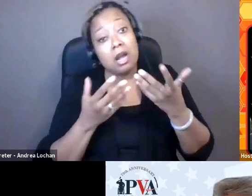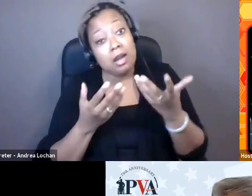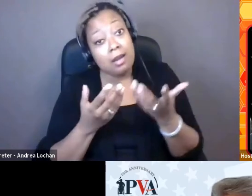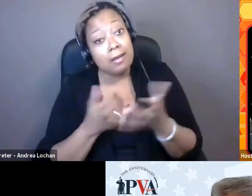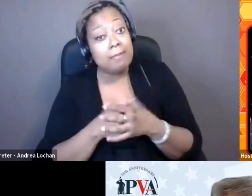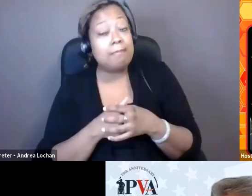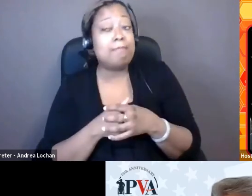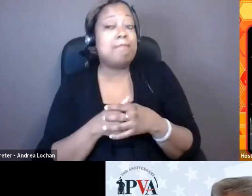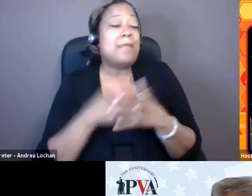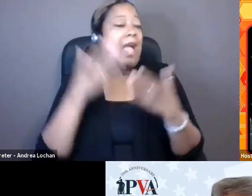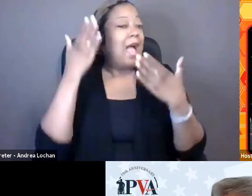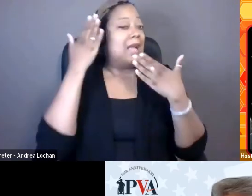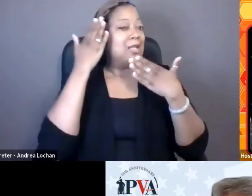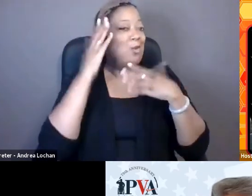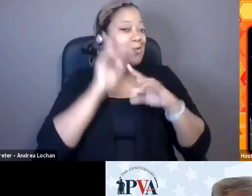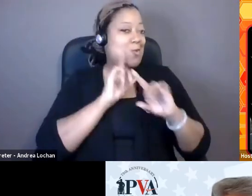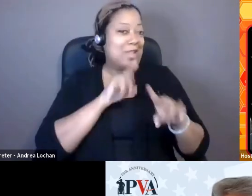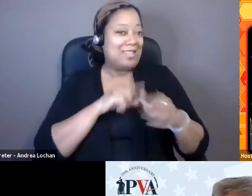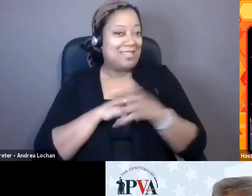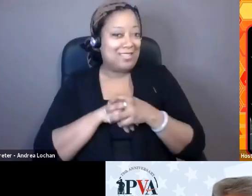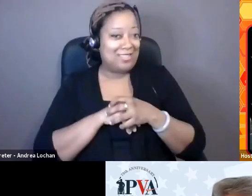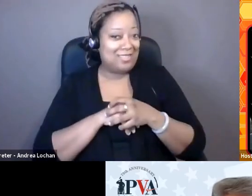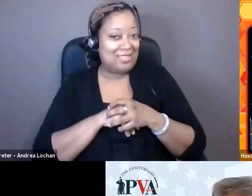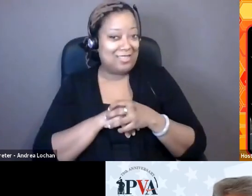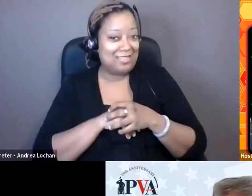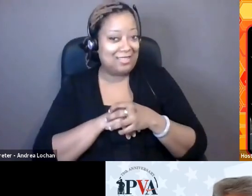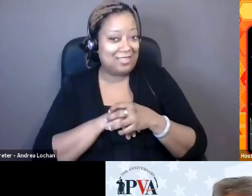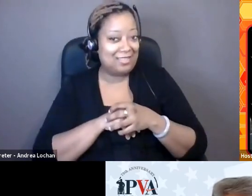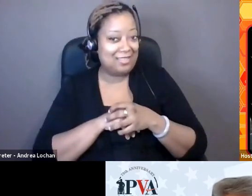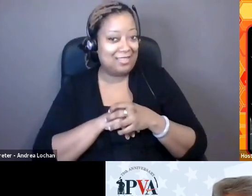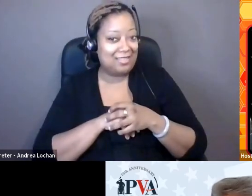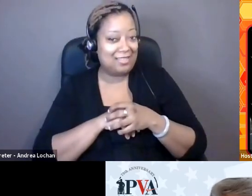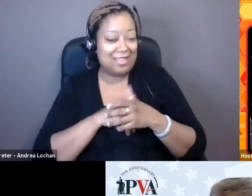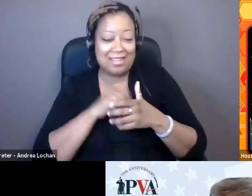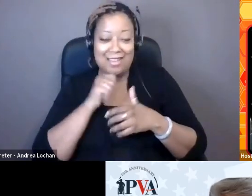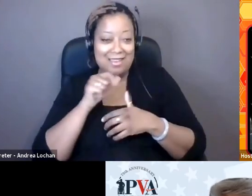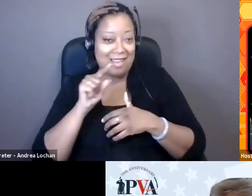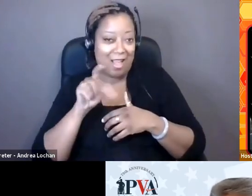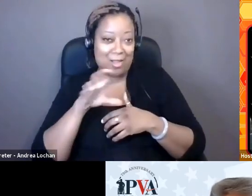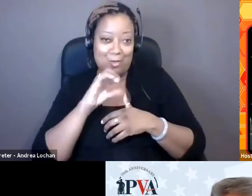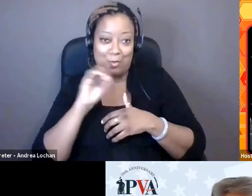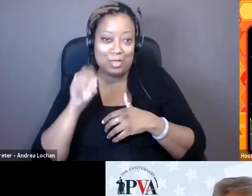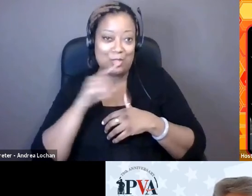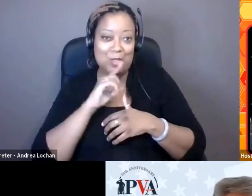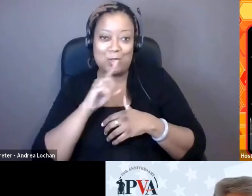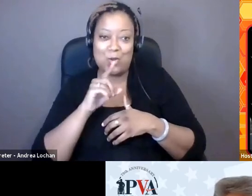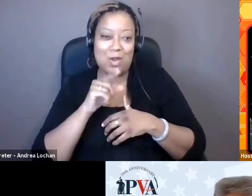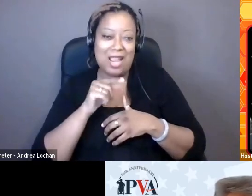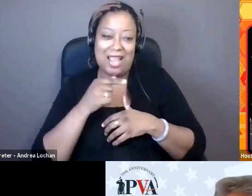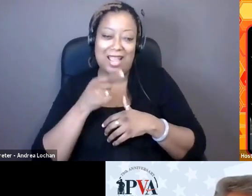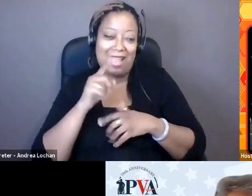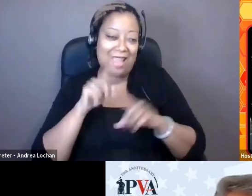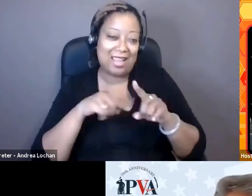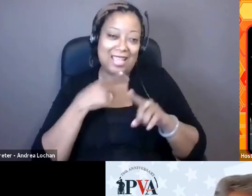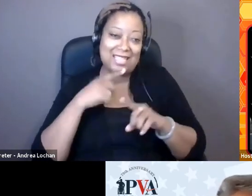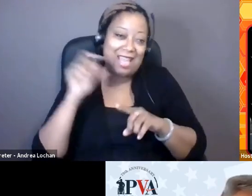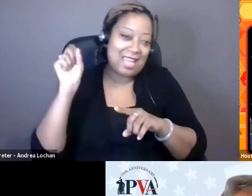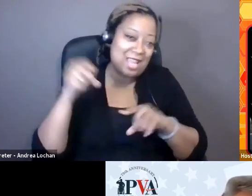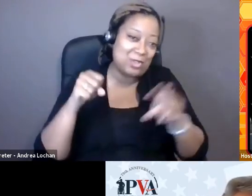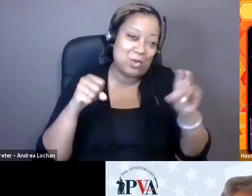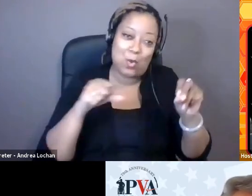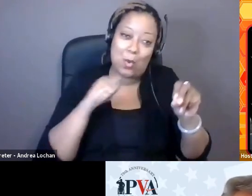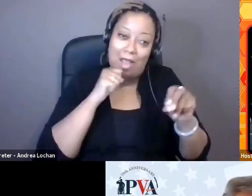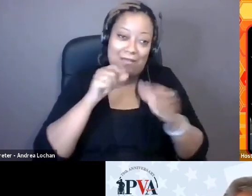I don't know the answer to that 100%. So I don't want to say yes or no just because I'm not 100% sure. I haven't investigated